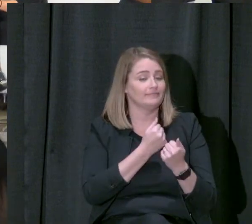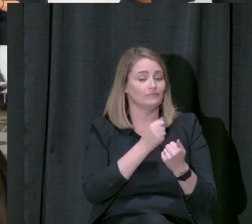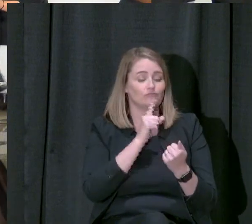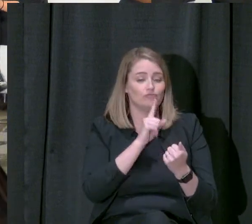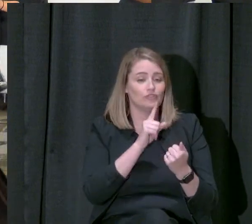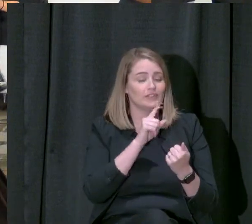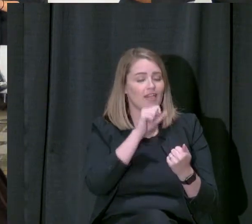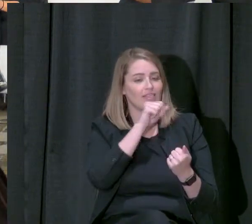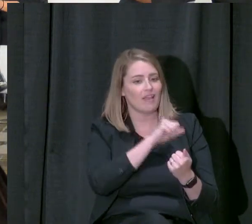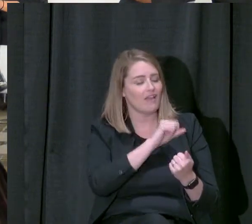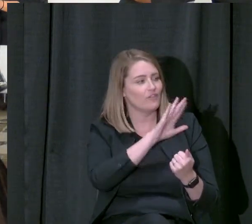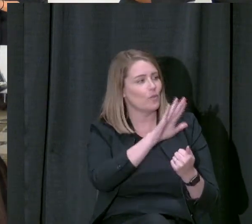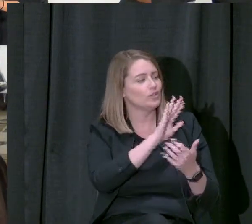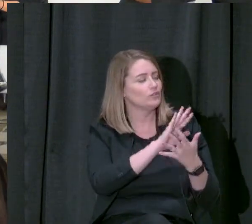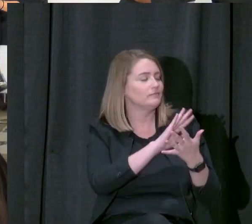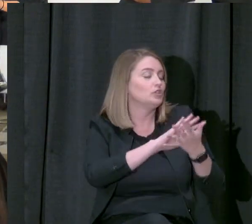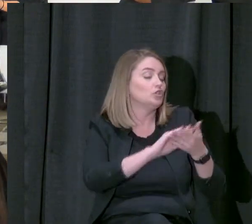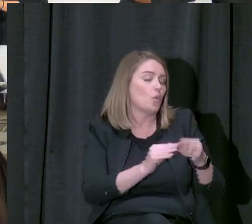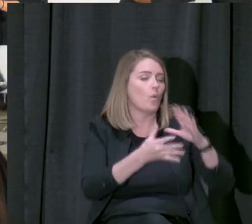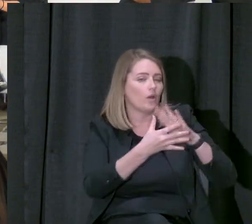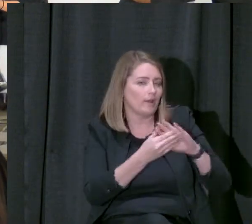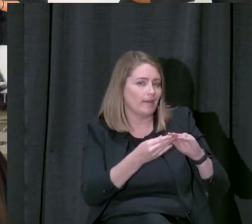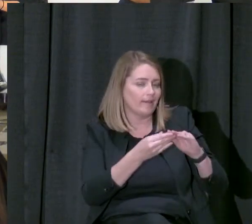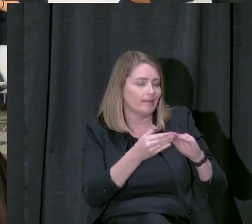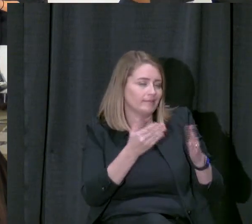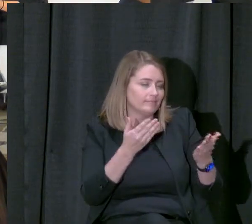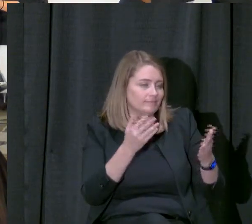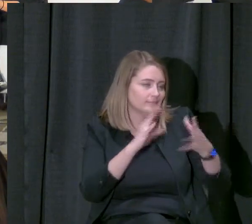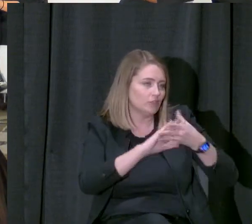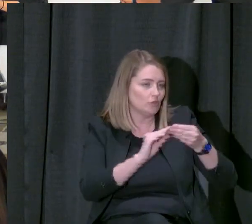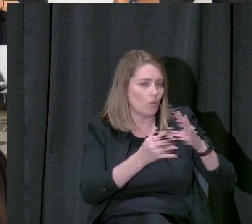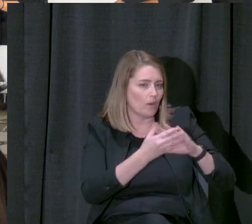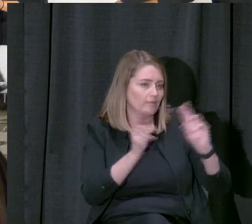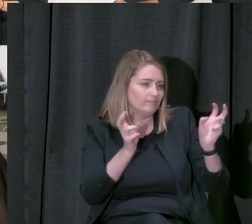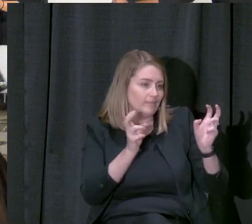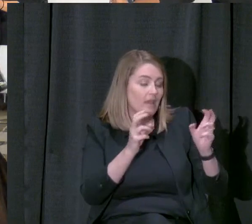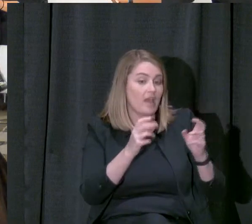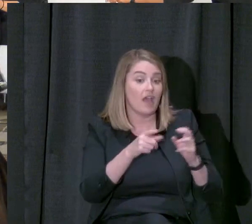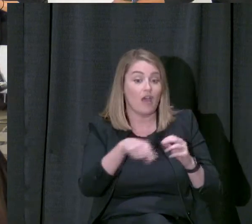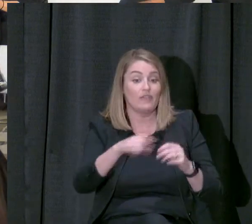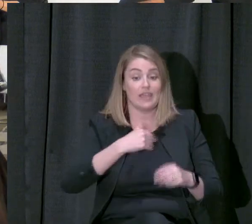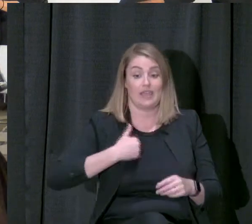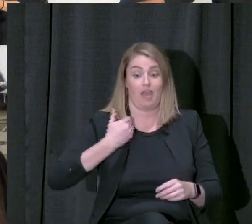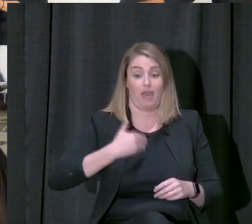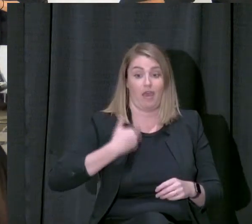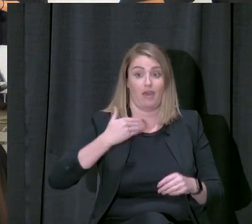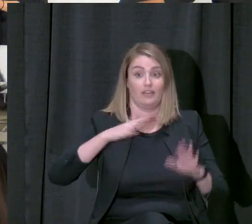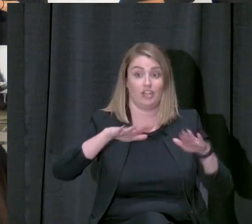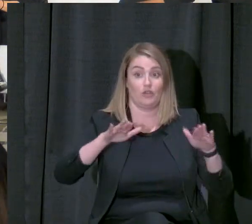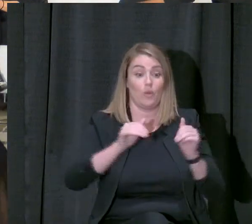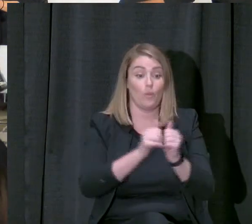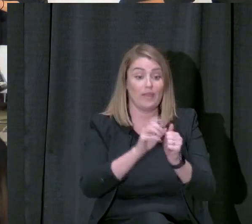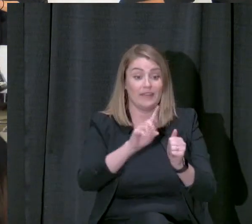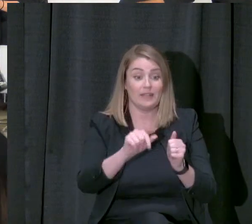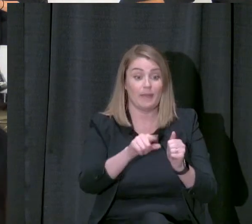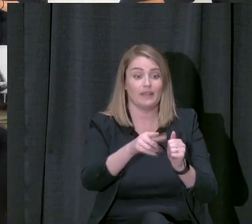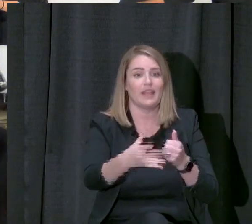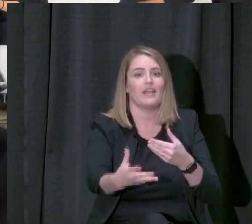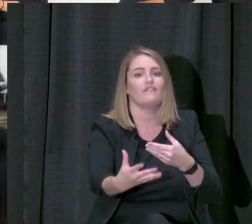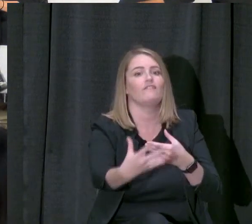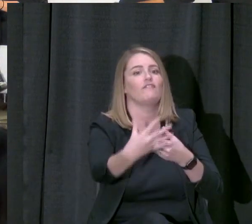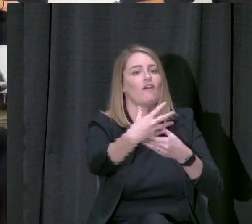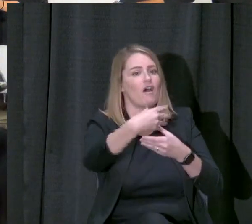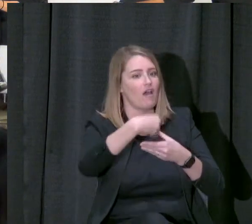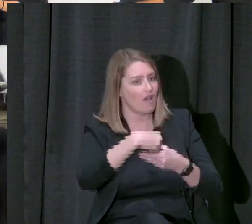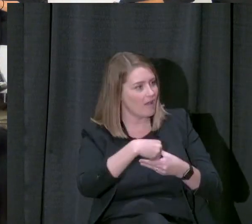the story, if you will, of involving young ones with disabilities right away, right? Because that's really something that we're trying